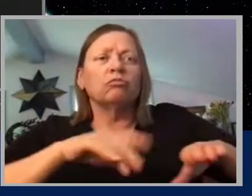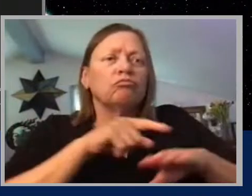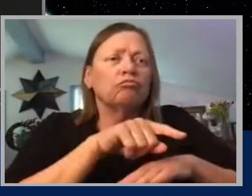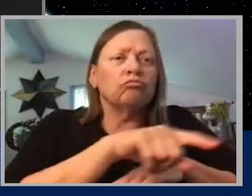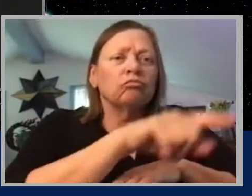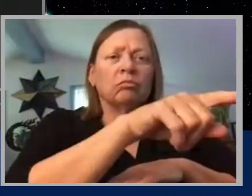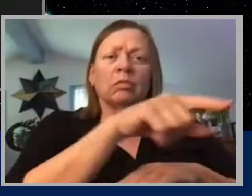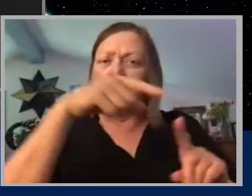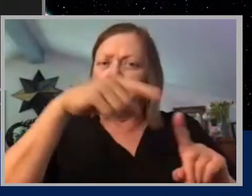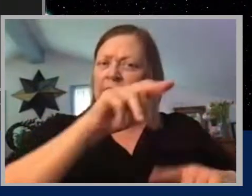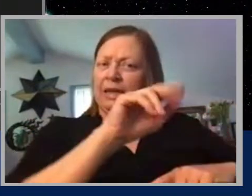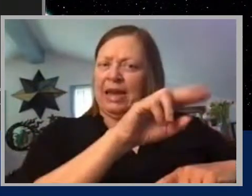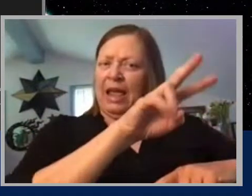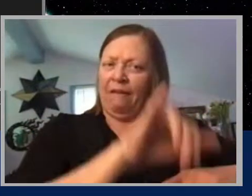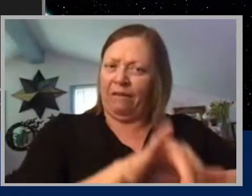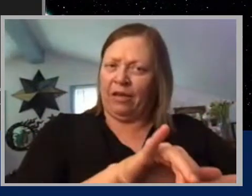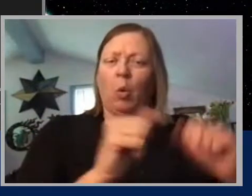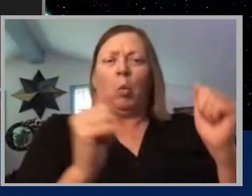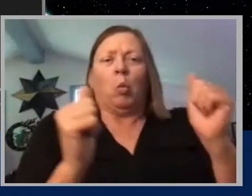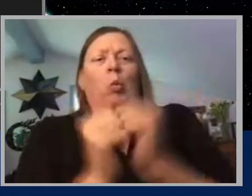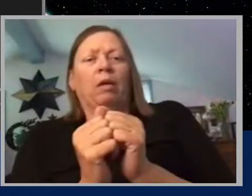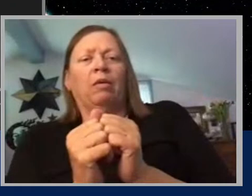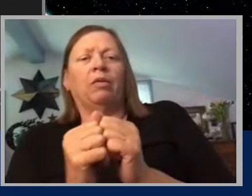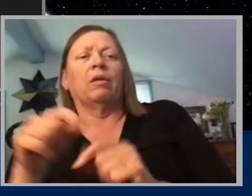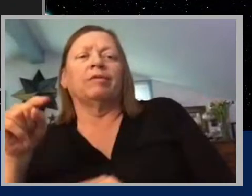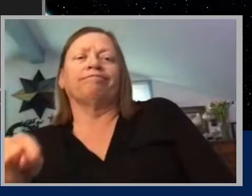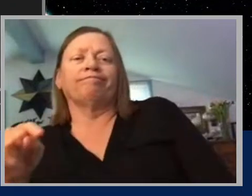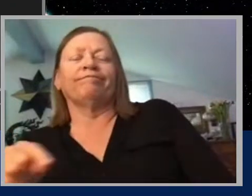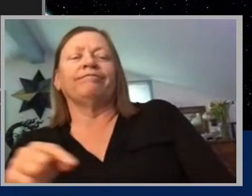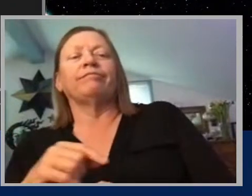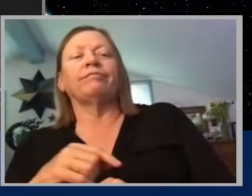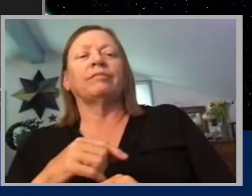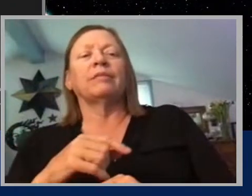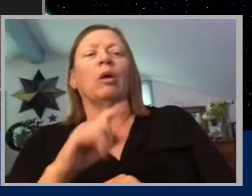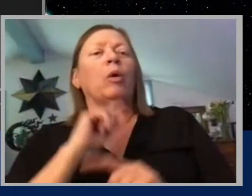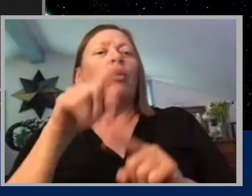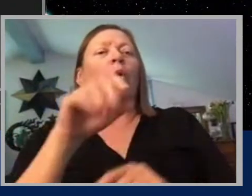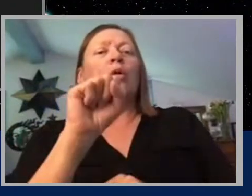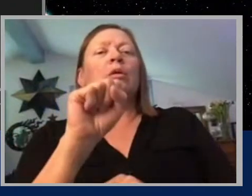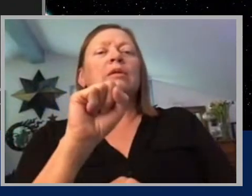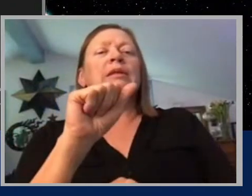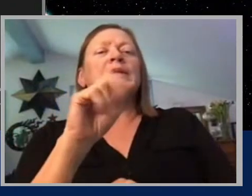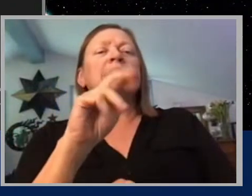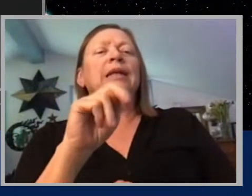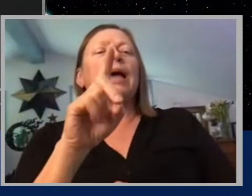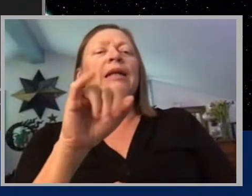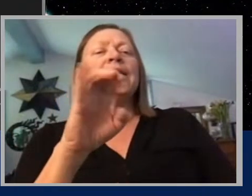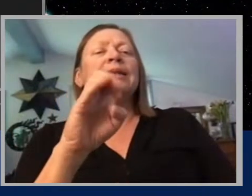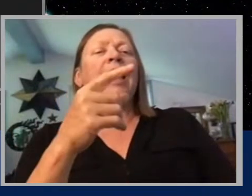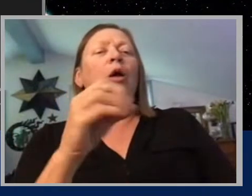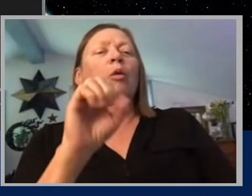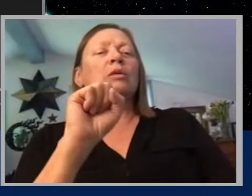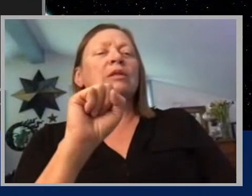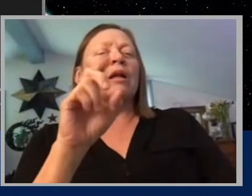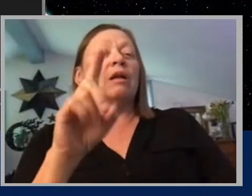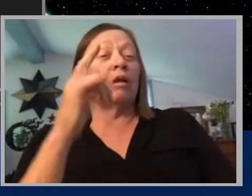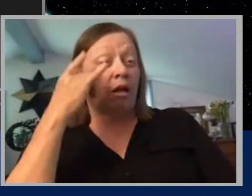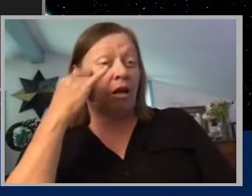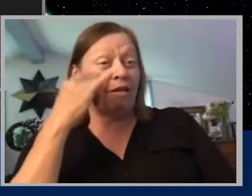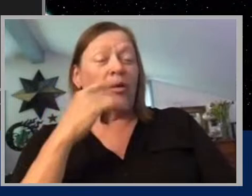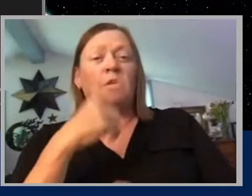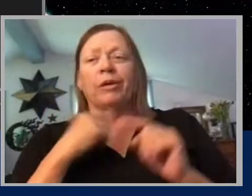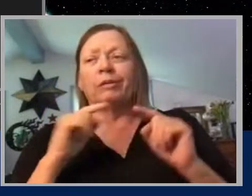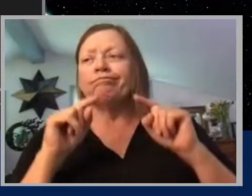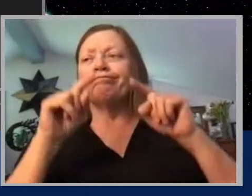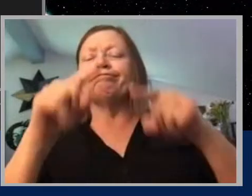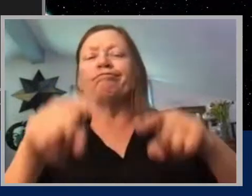San Diego. We train with them out in recovery operations when we go out with the LPD ships for training. And they also come over to a neutral